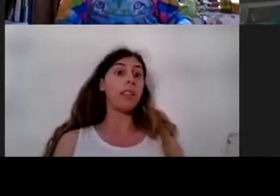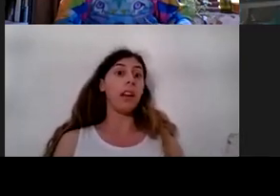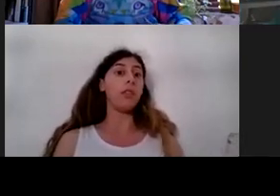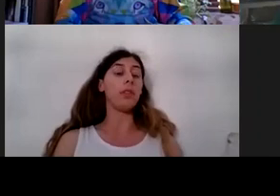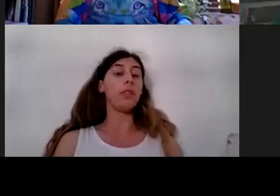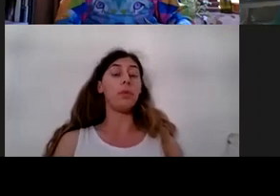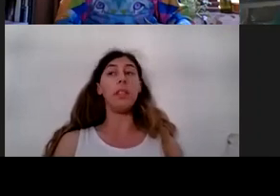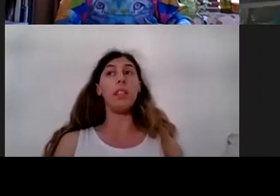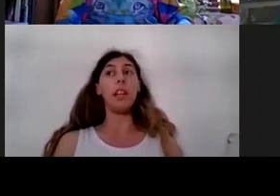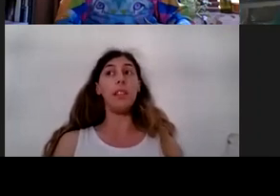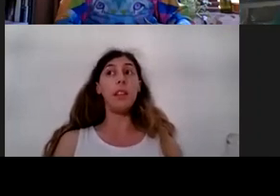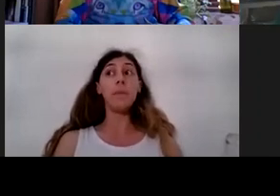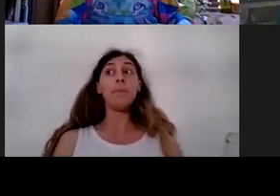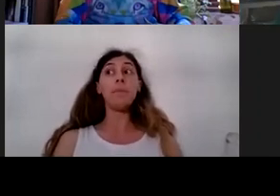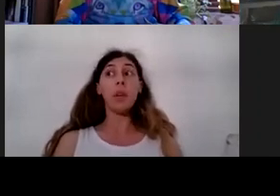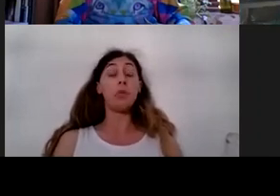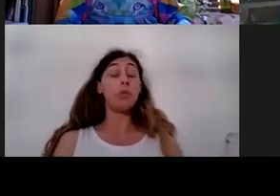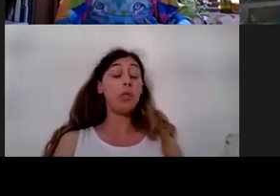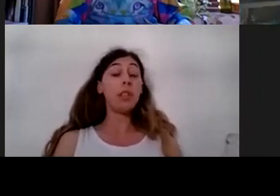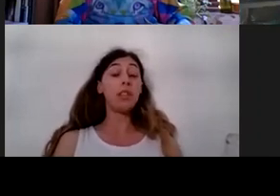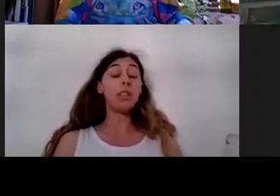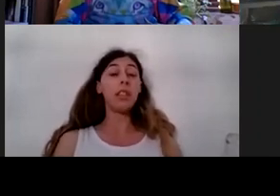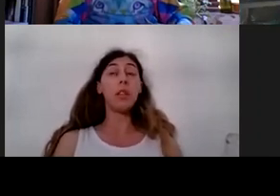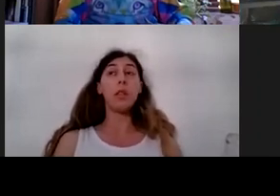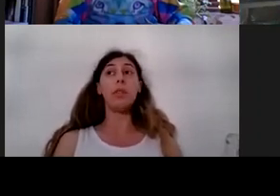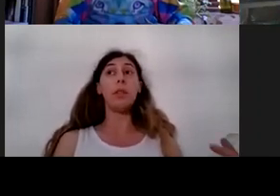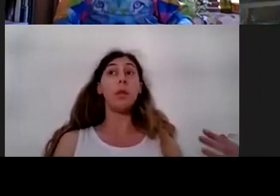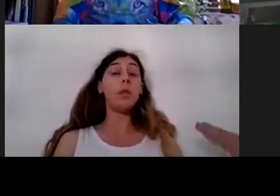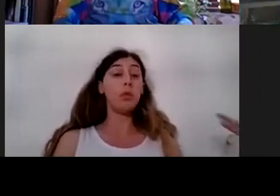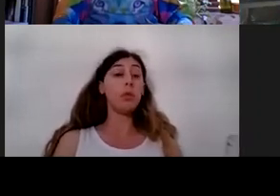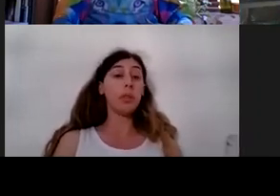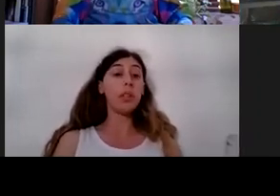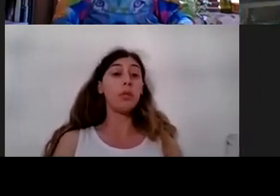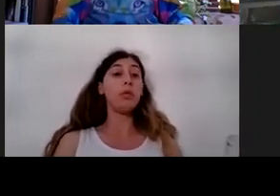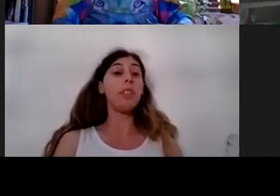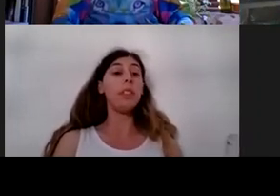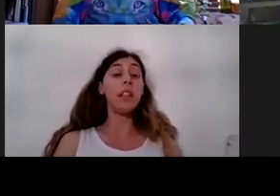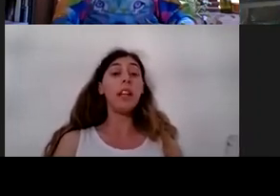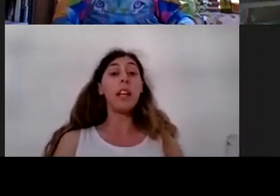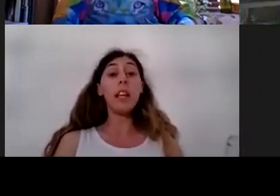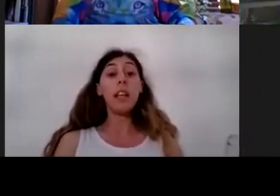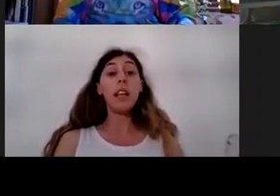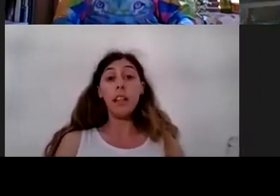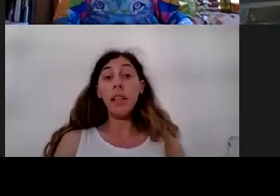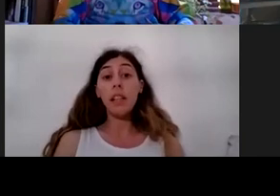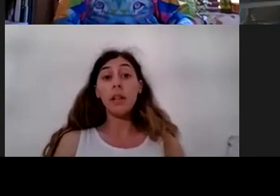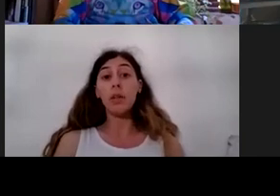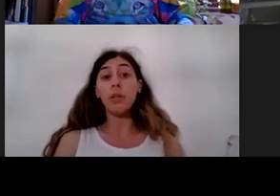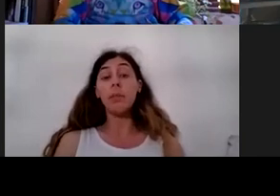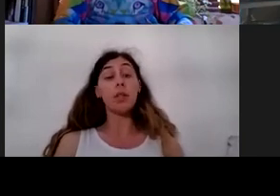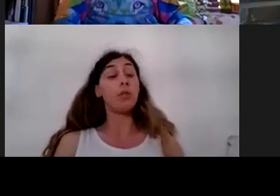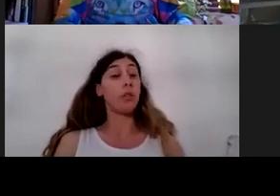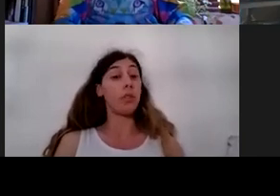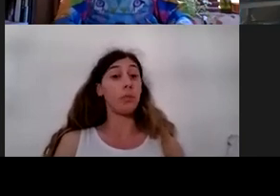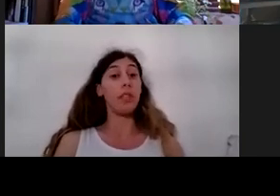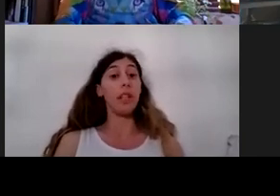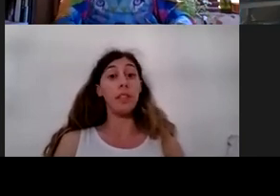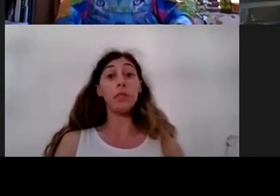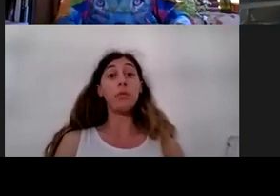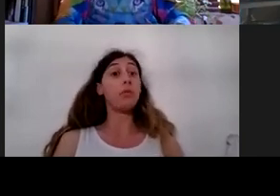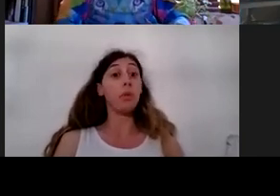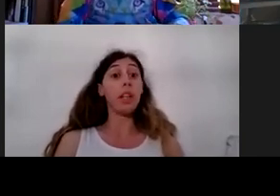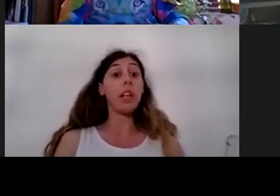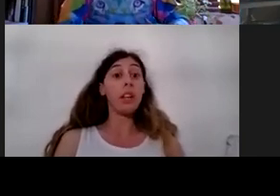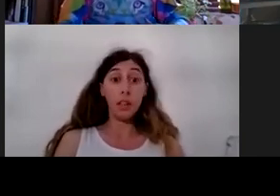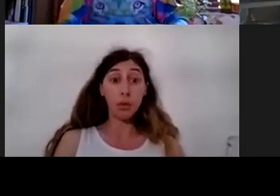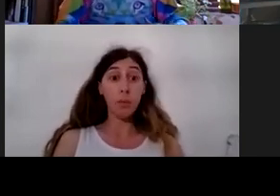trans identity was a mental health disorder and the only option to